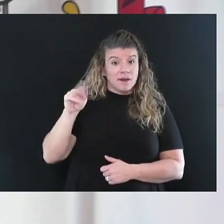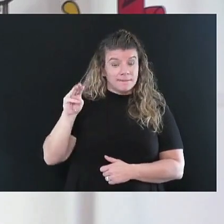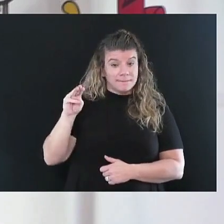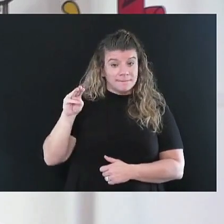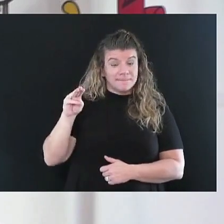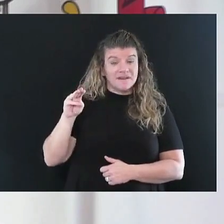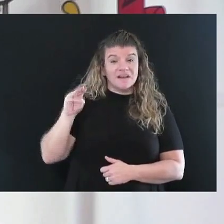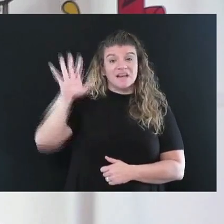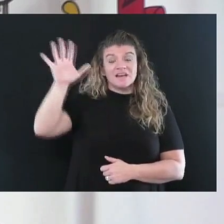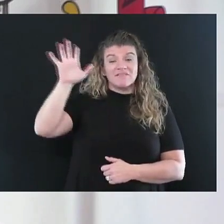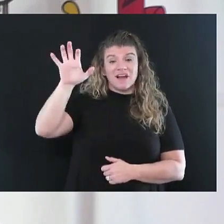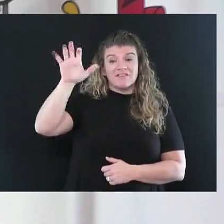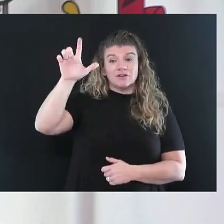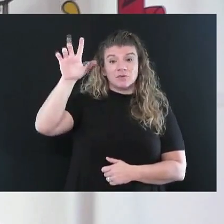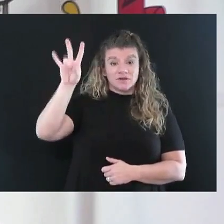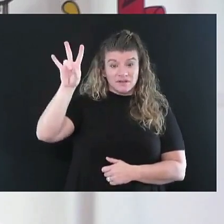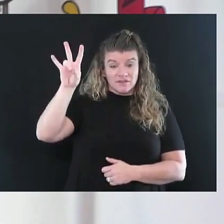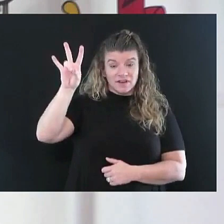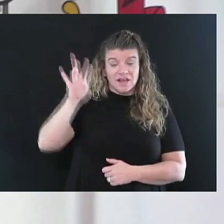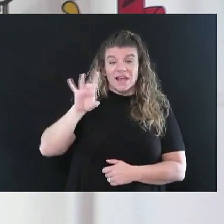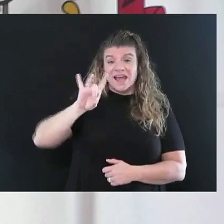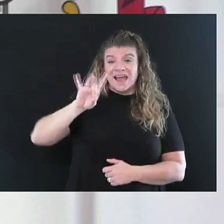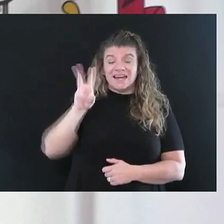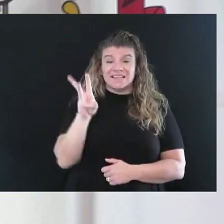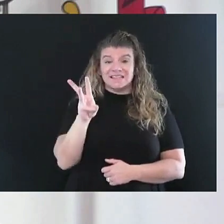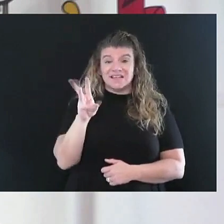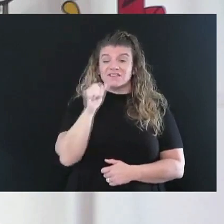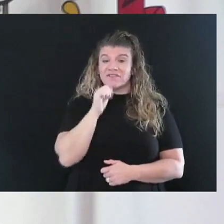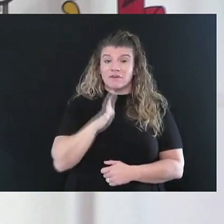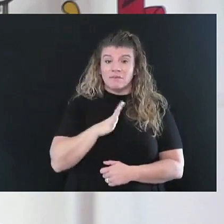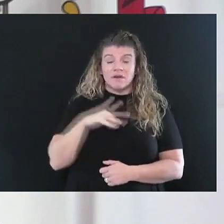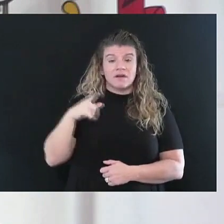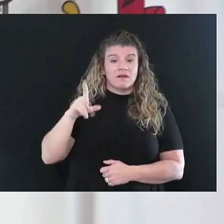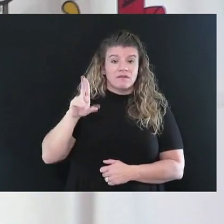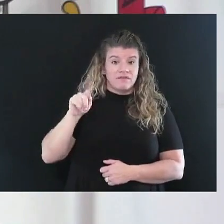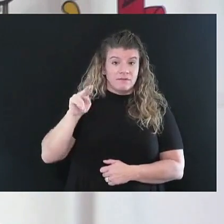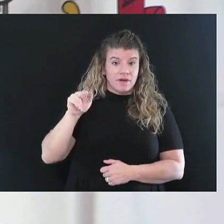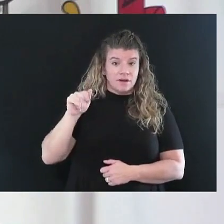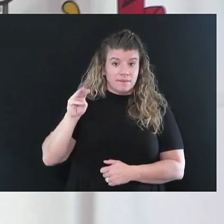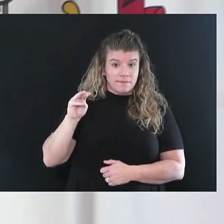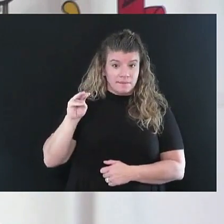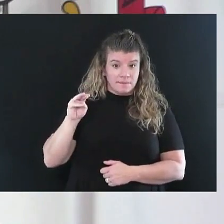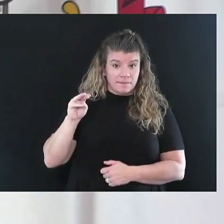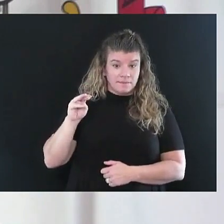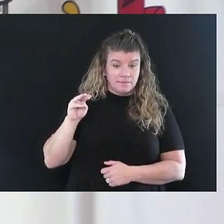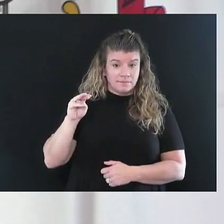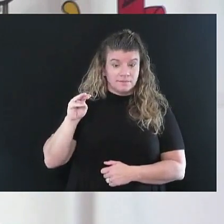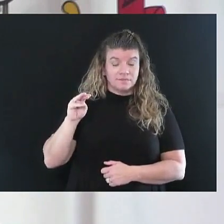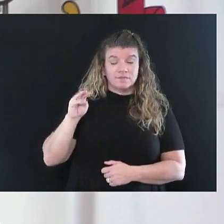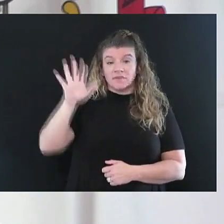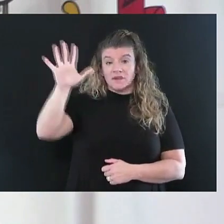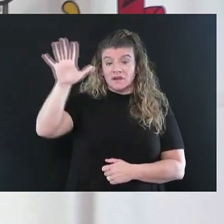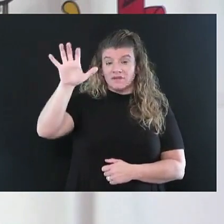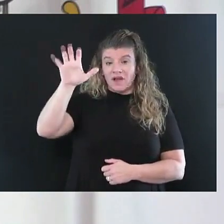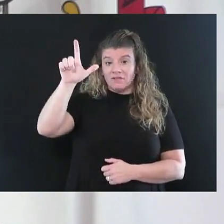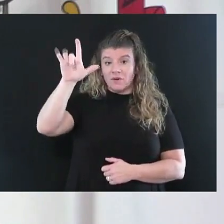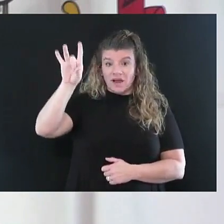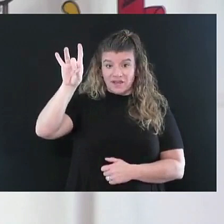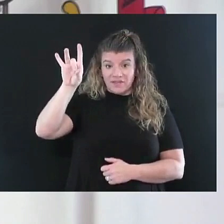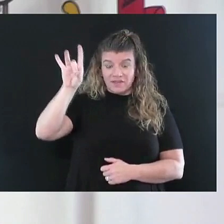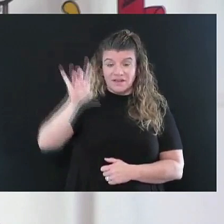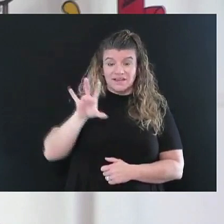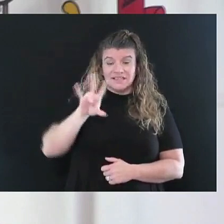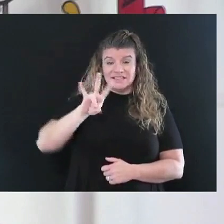Our 527th death, an 86-year-old female from Putnam County. Our 528th death,